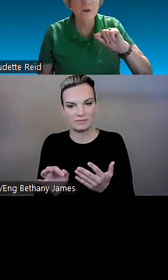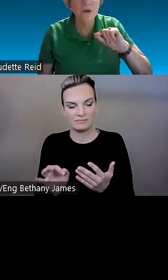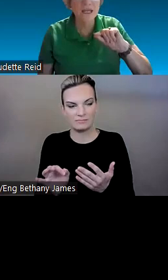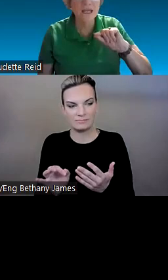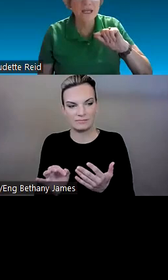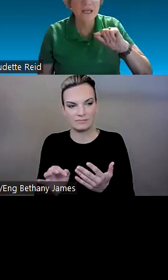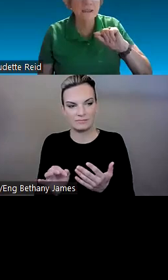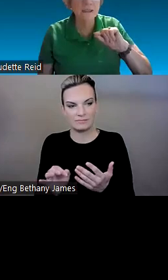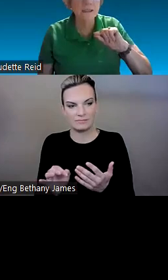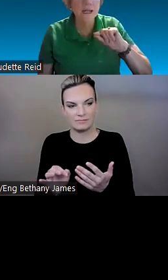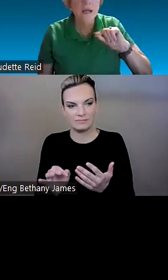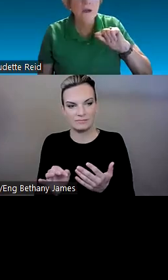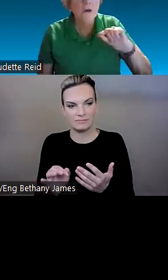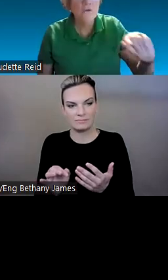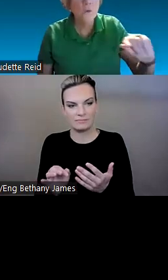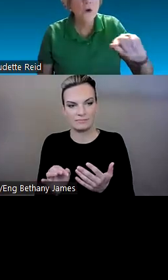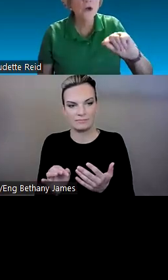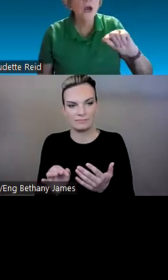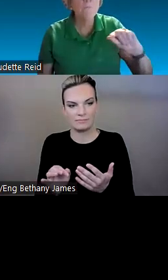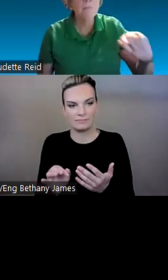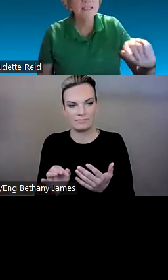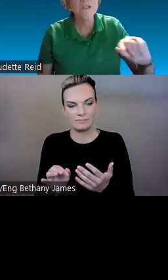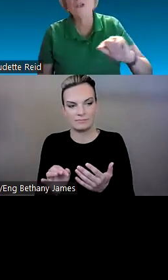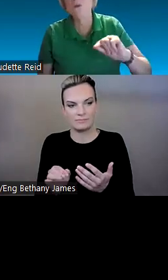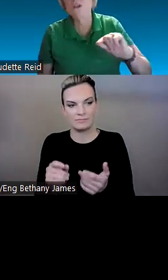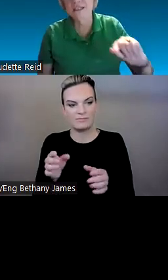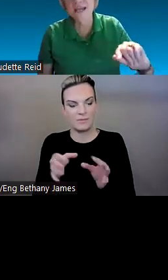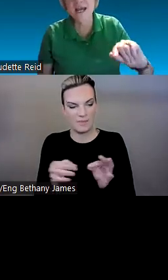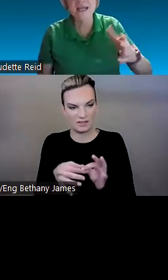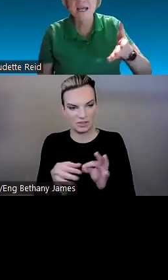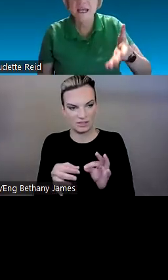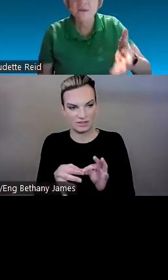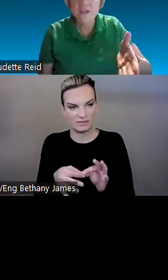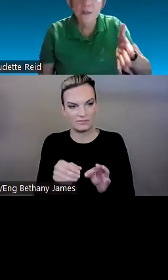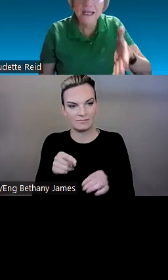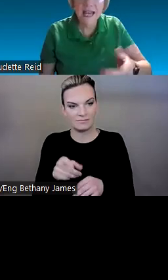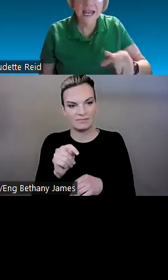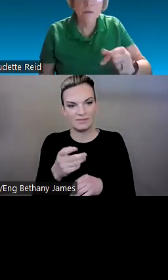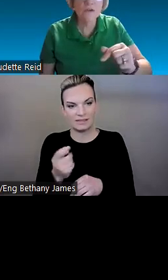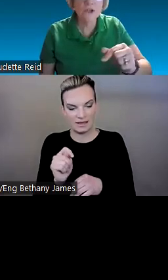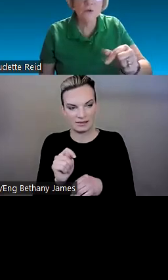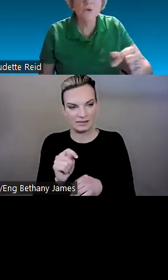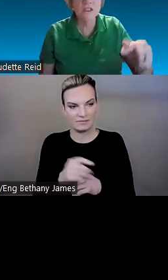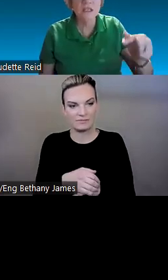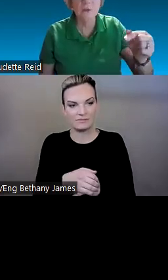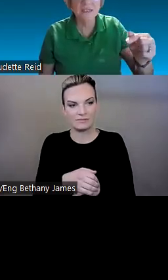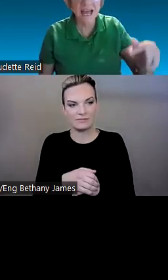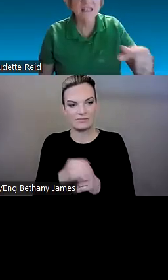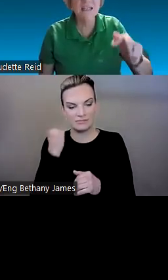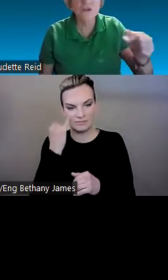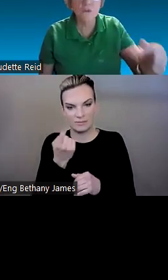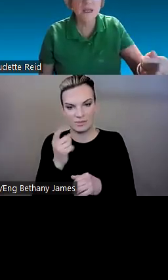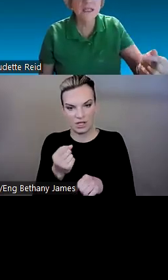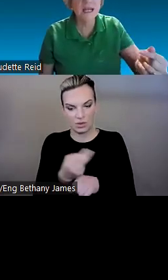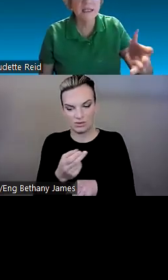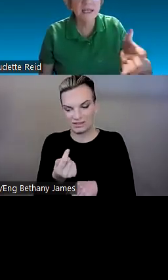up very easily. For messages, which is text, if somebody is able to use text